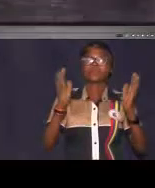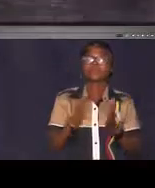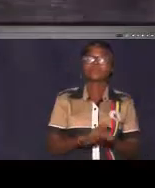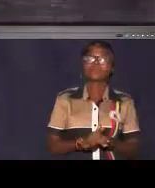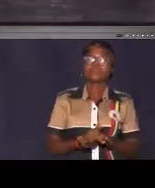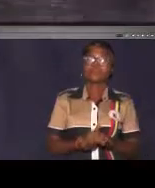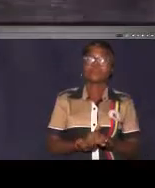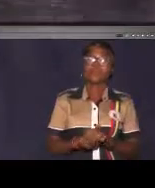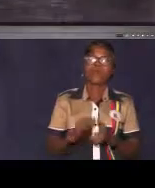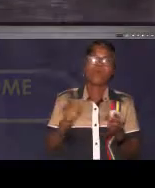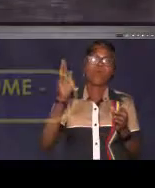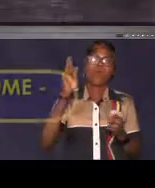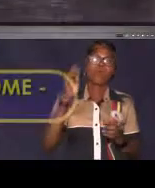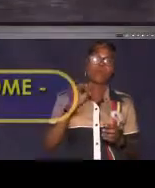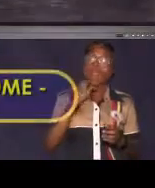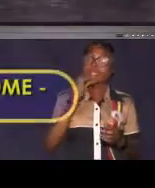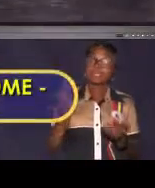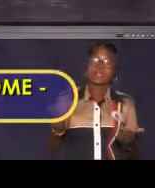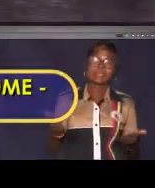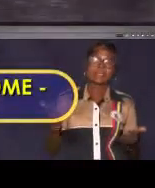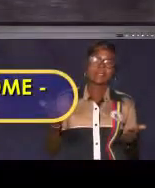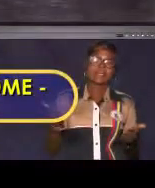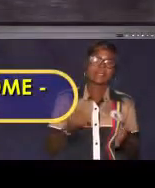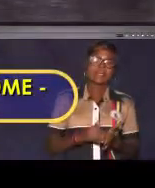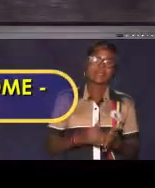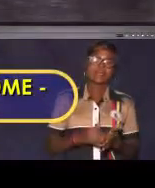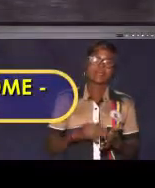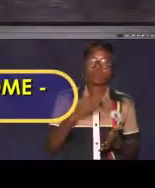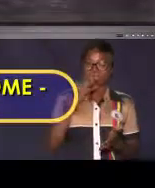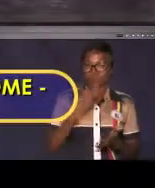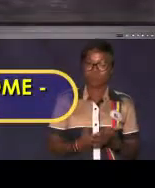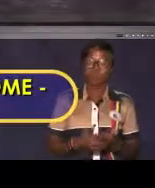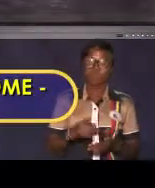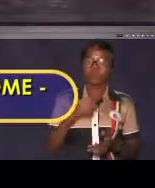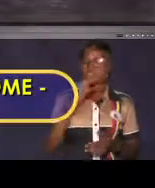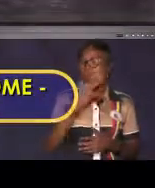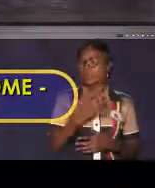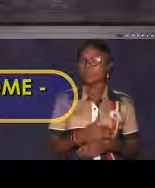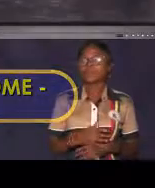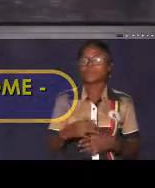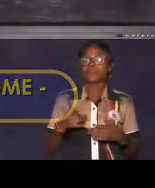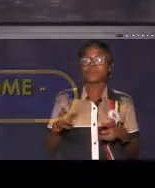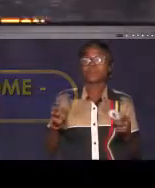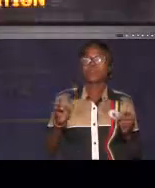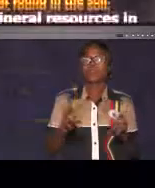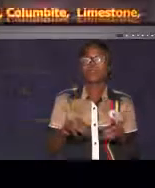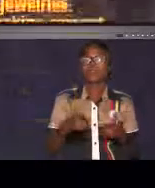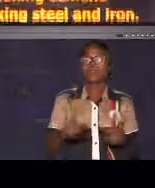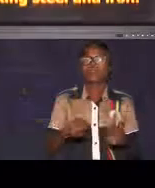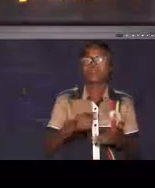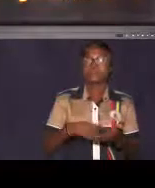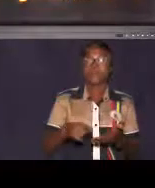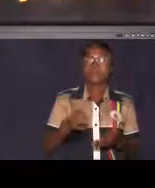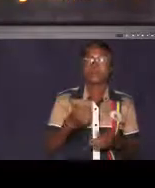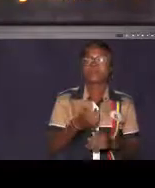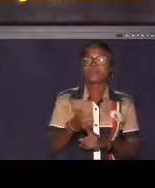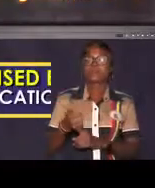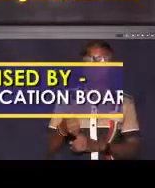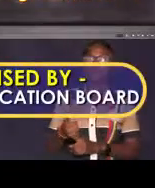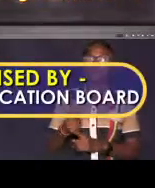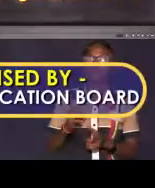Eyes on me. Uncle Popo is here. Good, you are still there. So let's mark